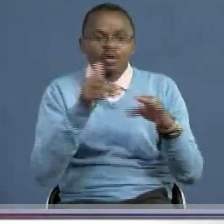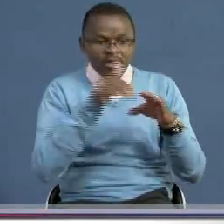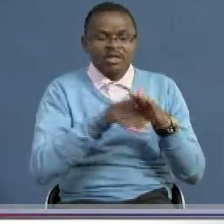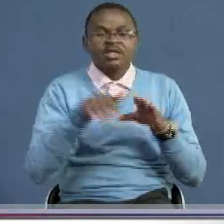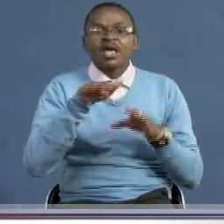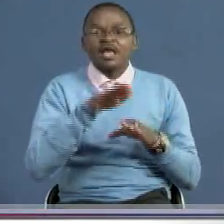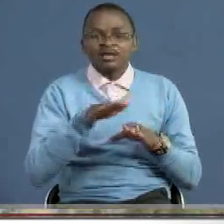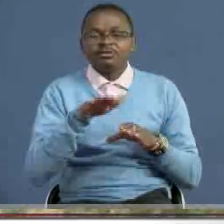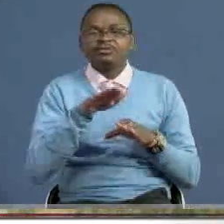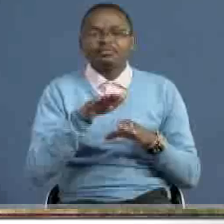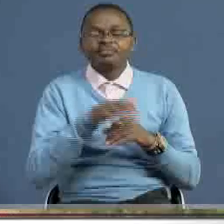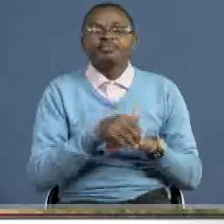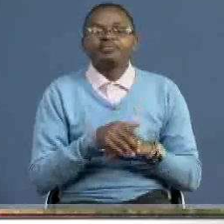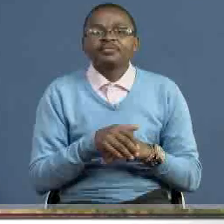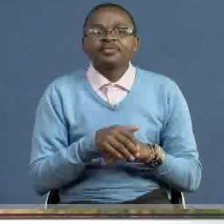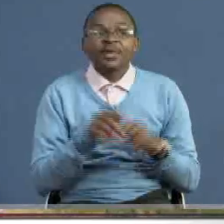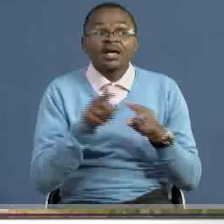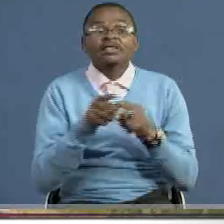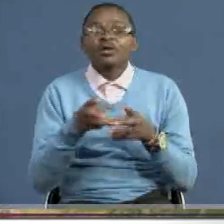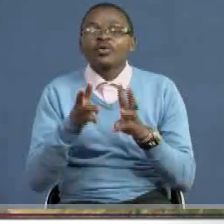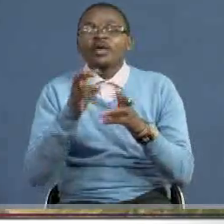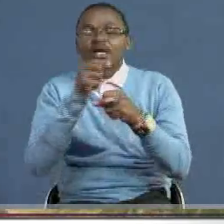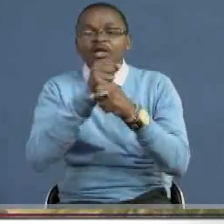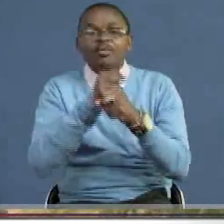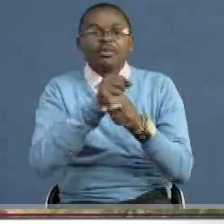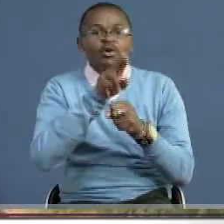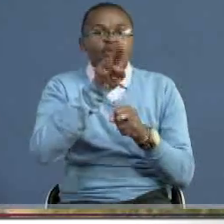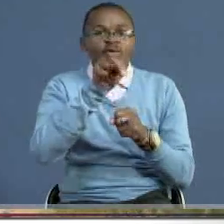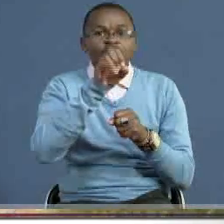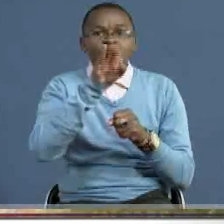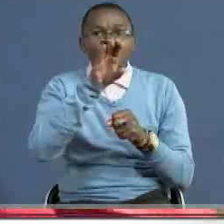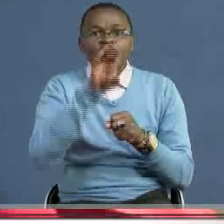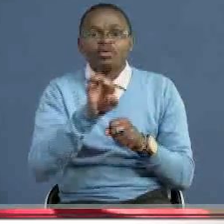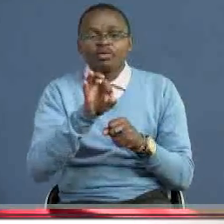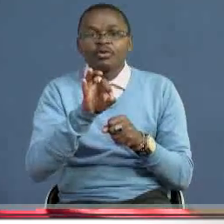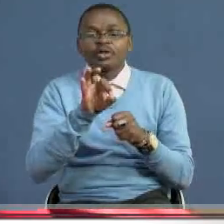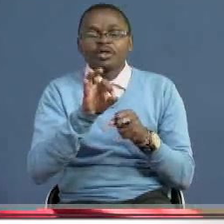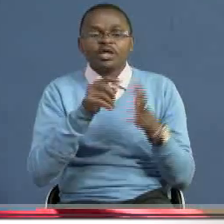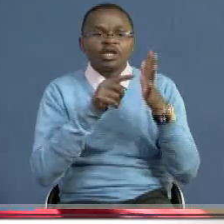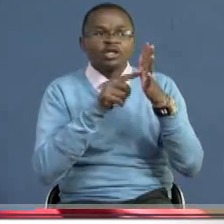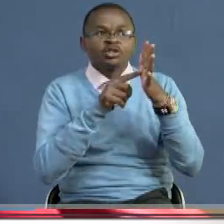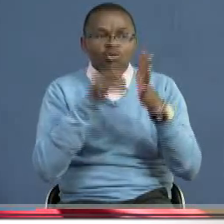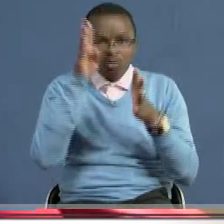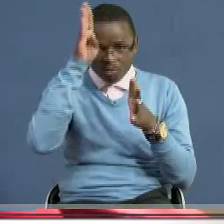this area. By a survey that was done by UNICEF, it showed that Bungoma